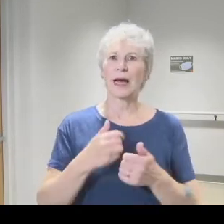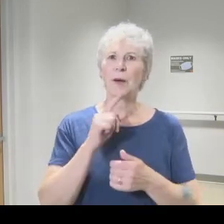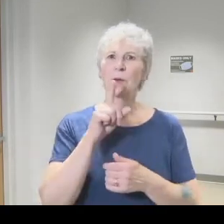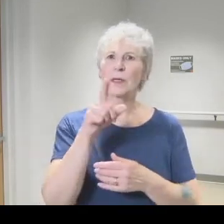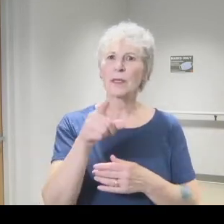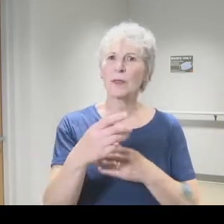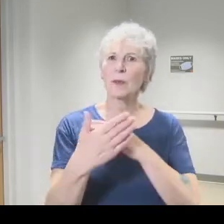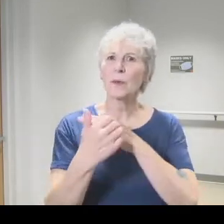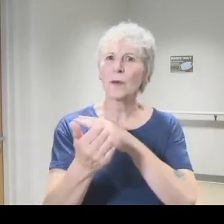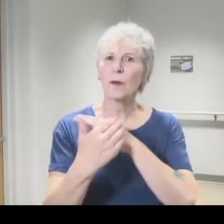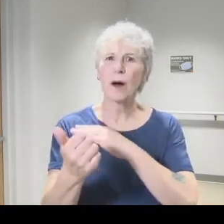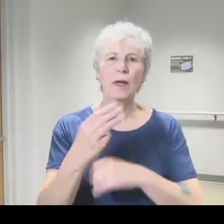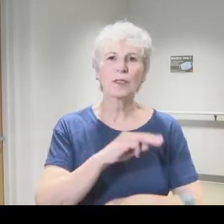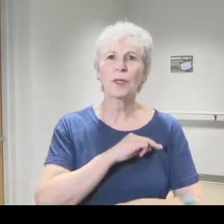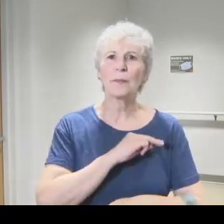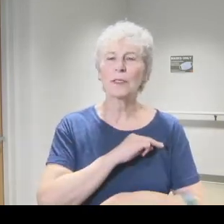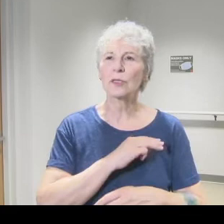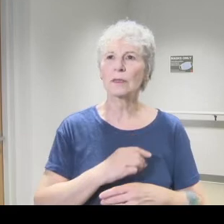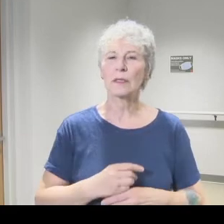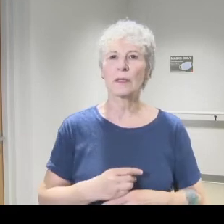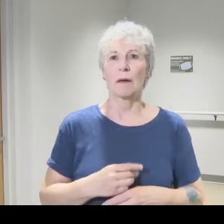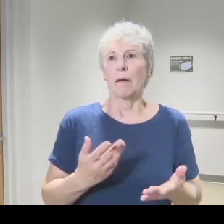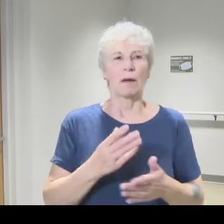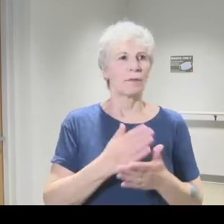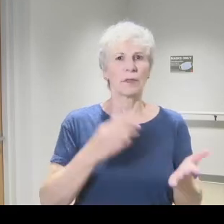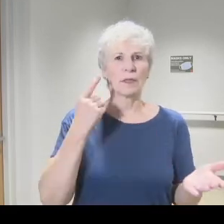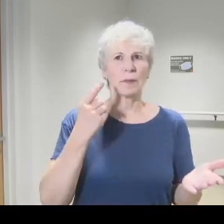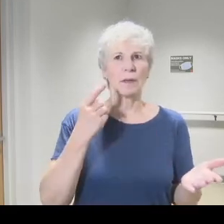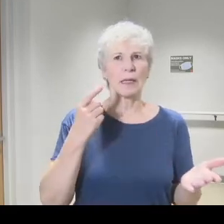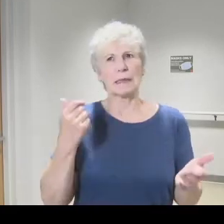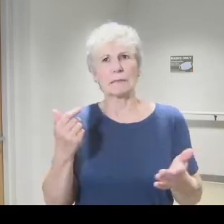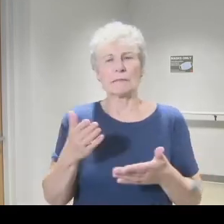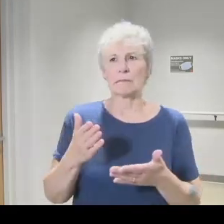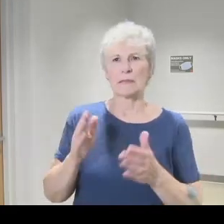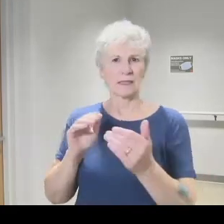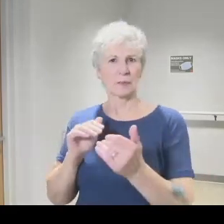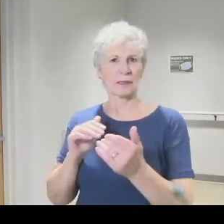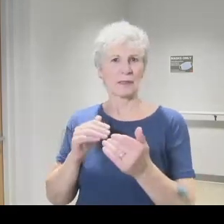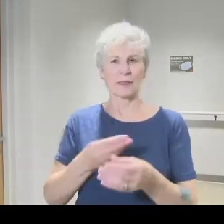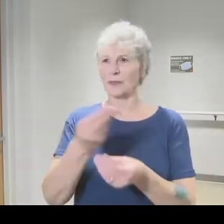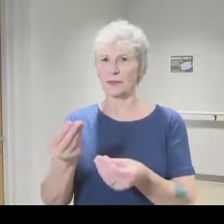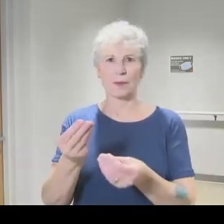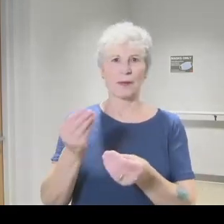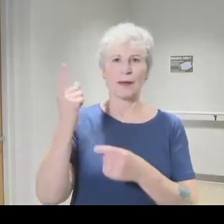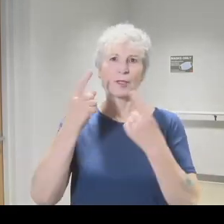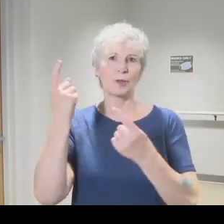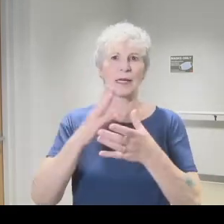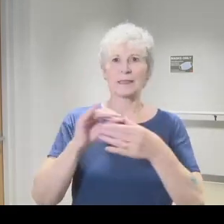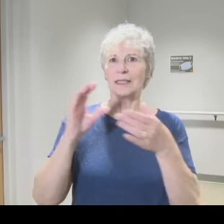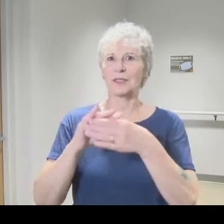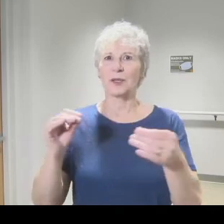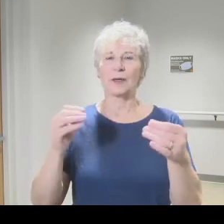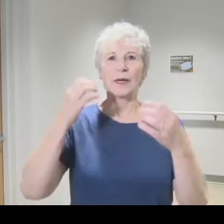missions? And for some, it's almost like they're expecting you give this crazy story about how there was this, you know,